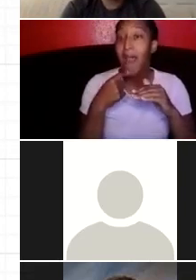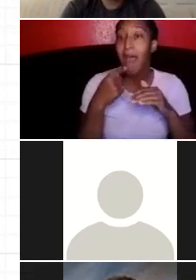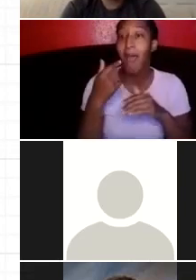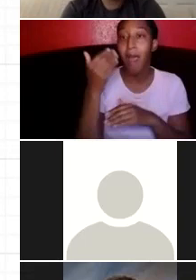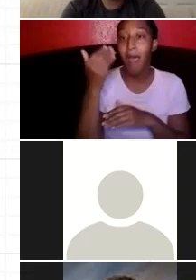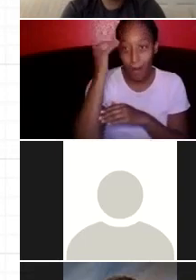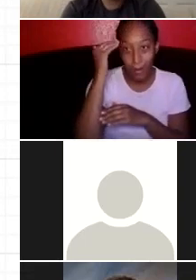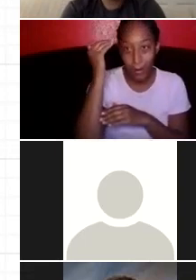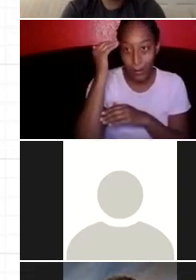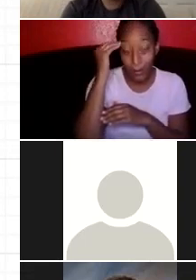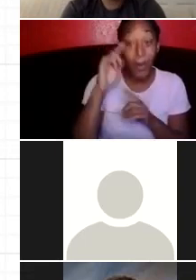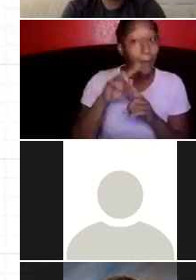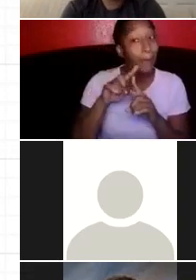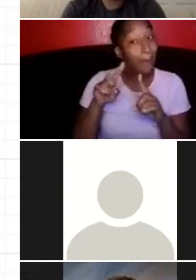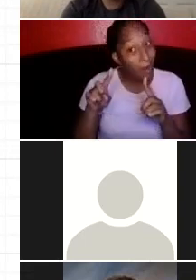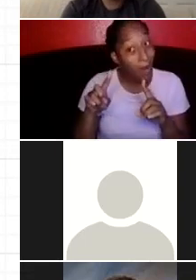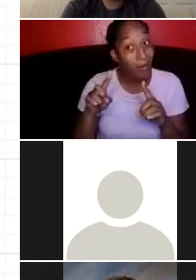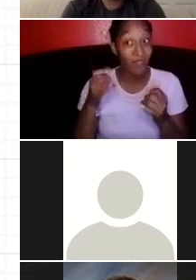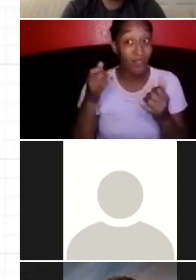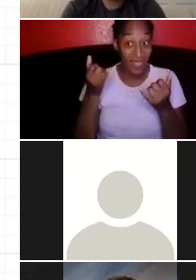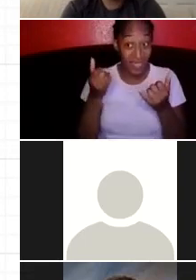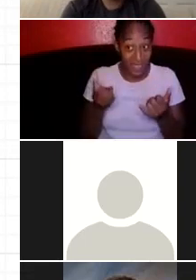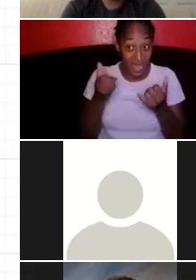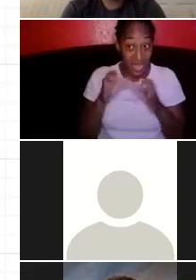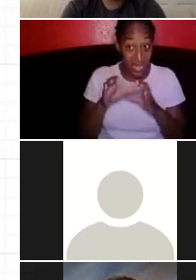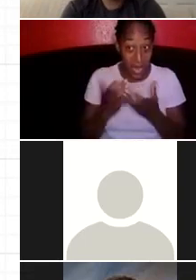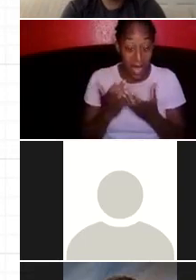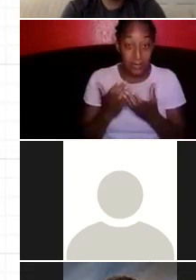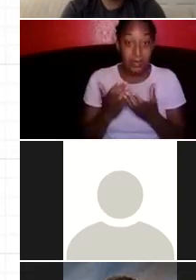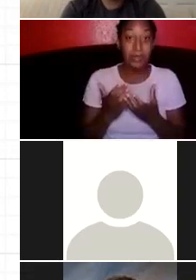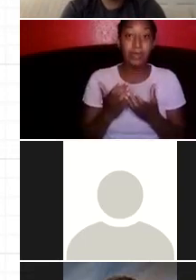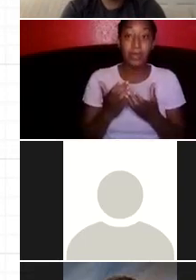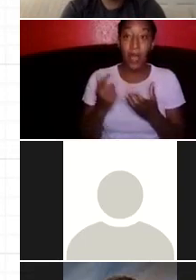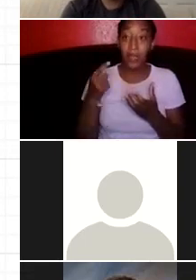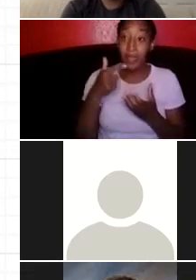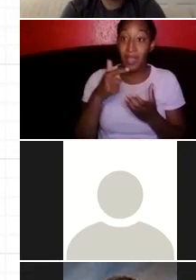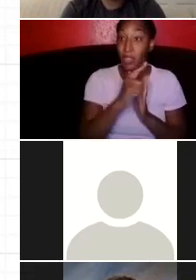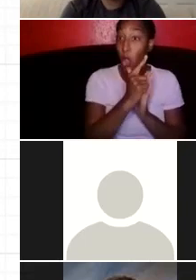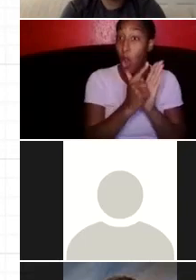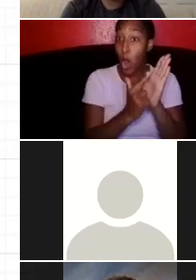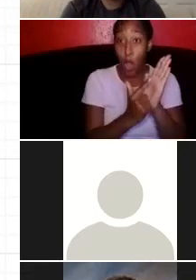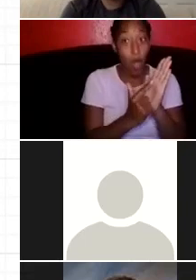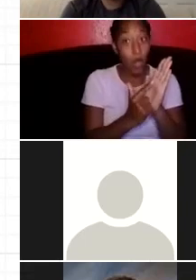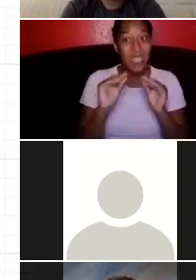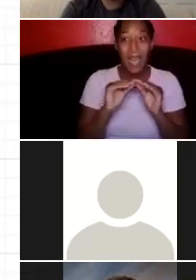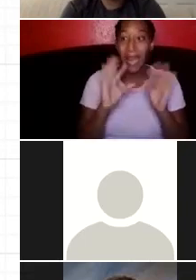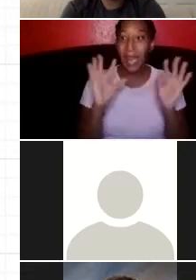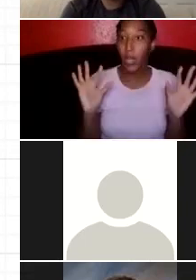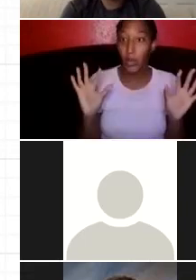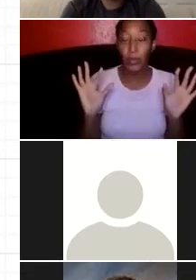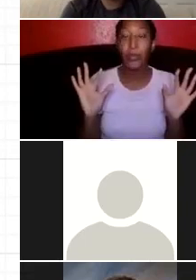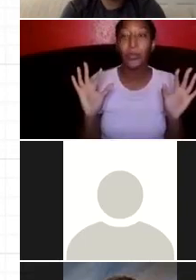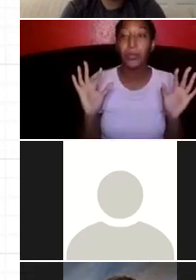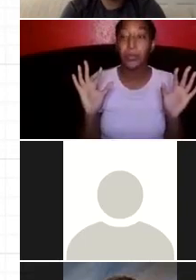that we're going to deal with, this law is more than appropriate. But I did tell you that